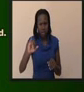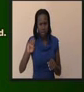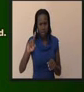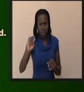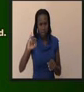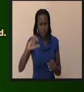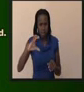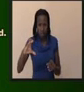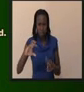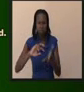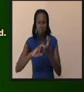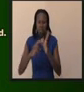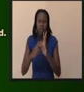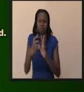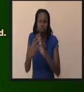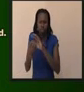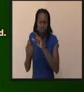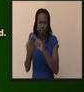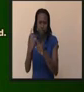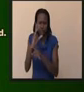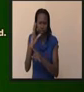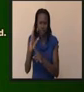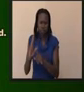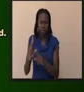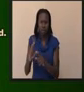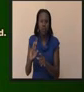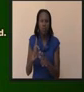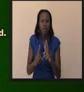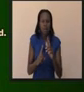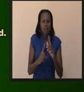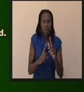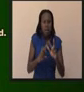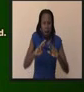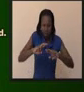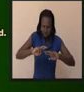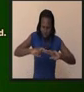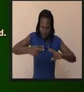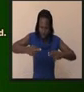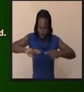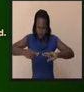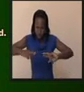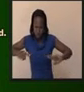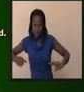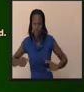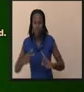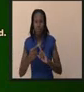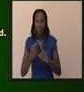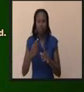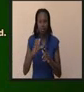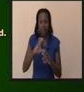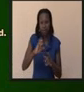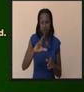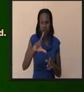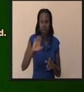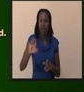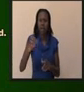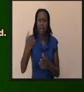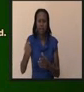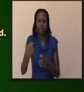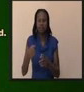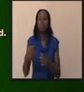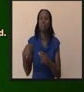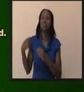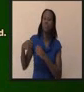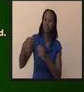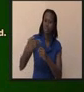gametes. Chromosomes are structures found in a nucleus of body cells which carry the genes.